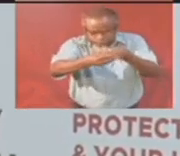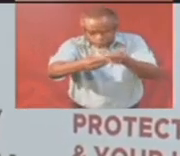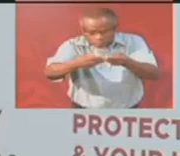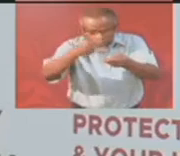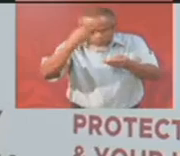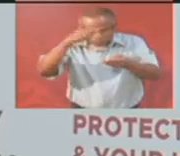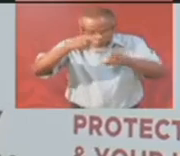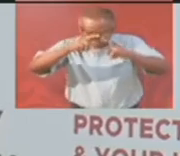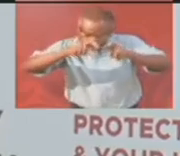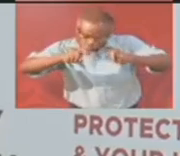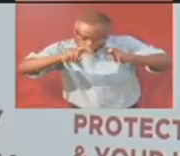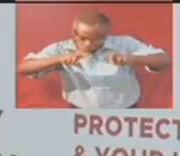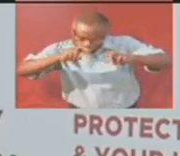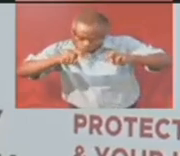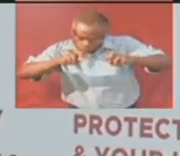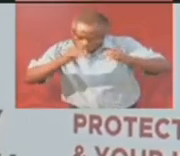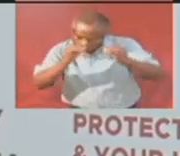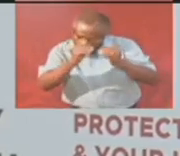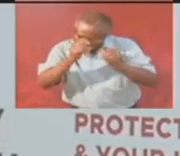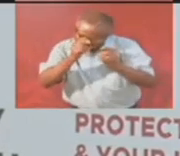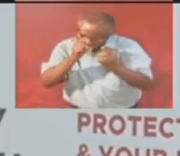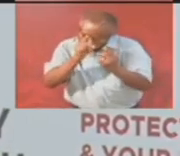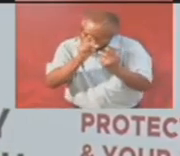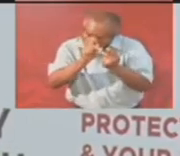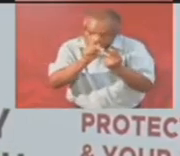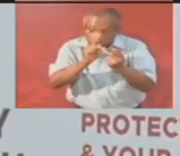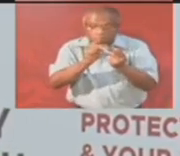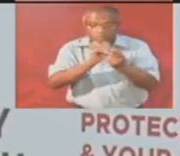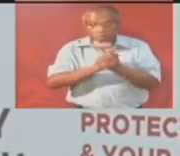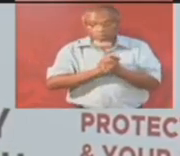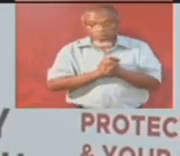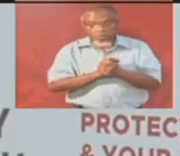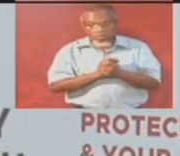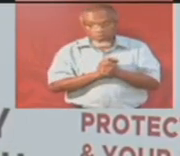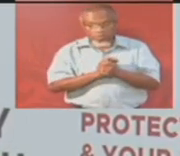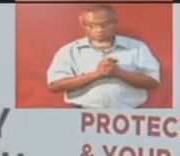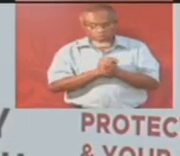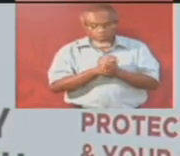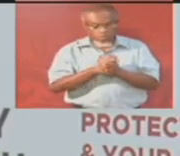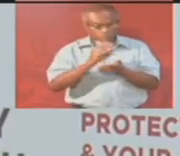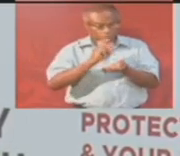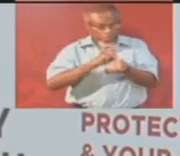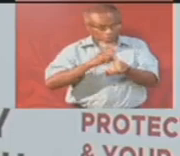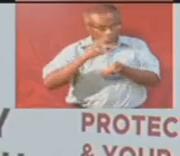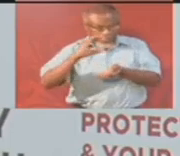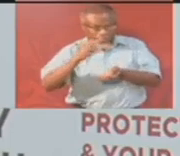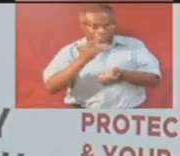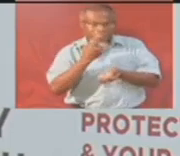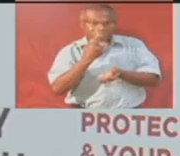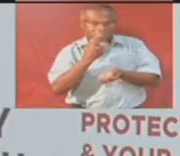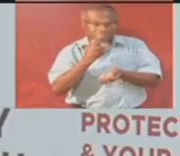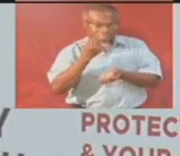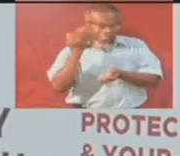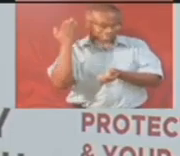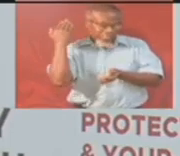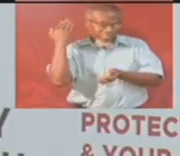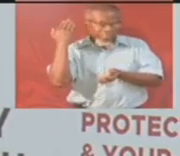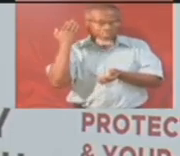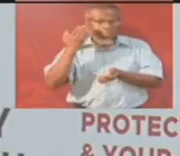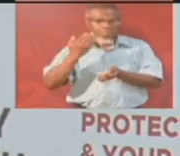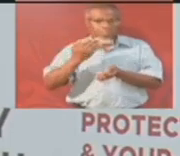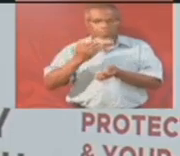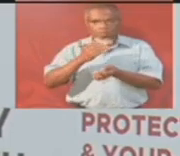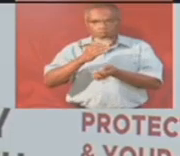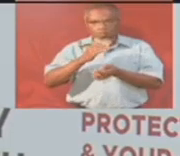sequencing, which Professor Carrington has confirmed, which was December last year, we were sending all samples that came back